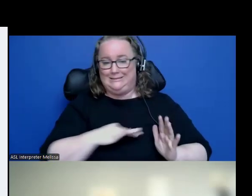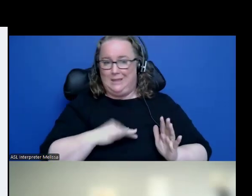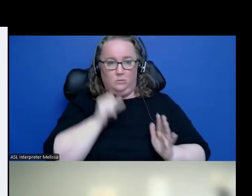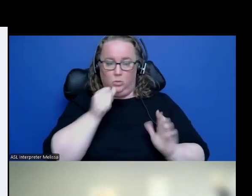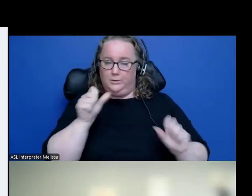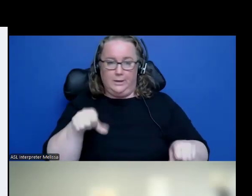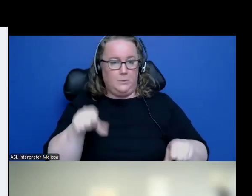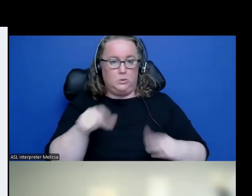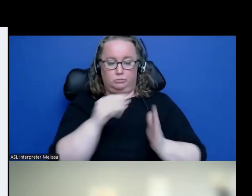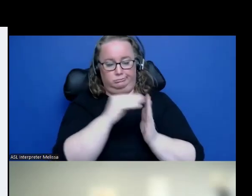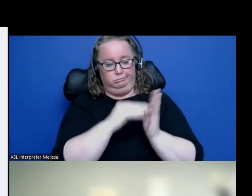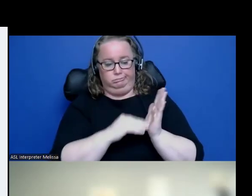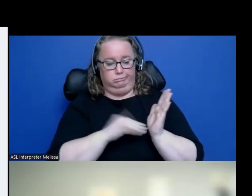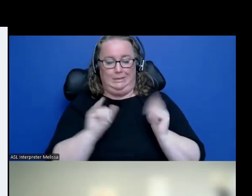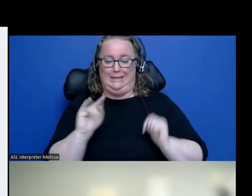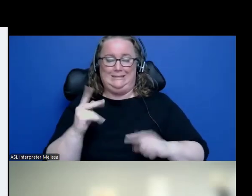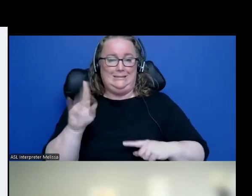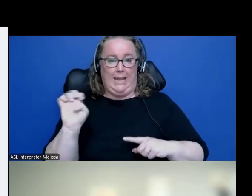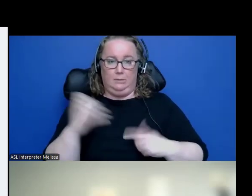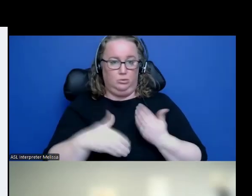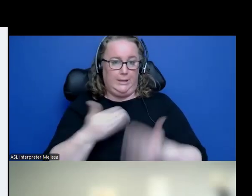process.